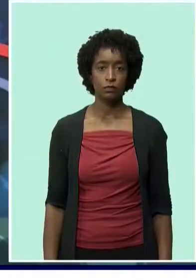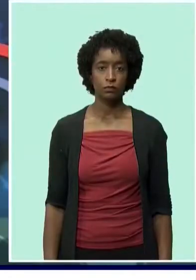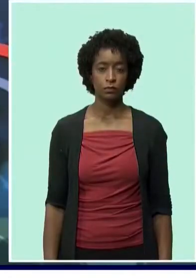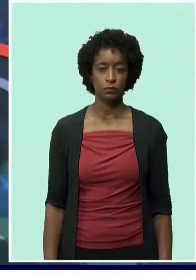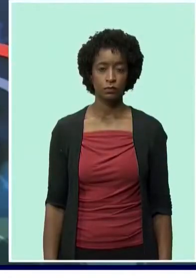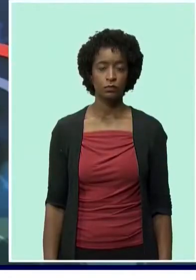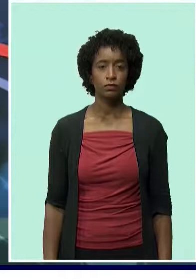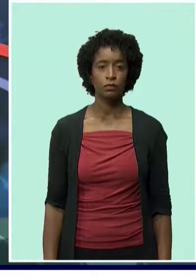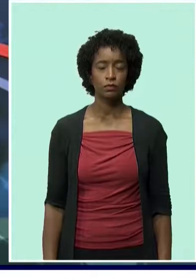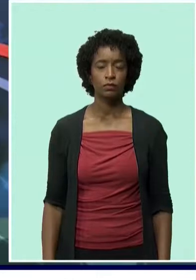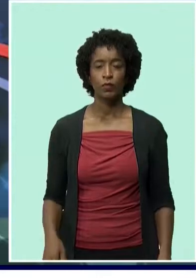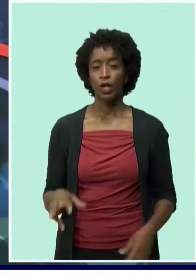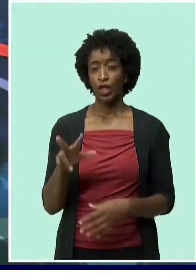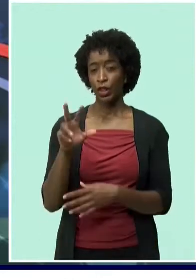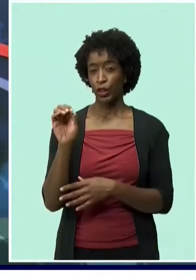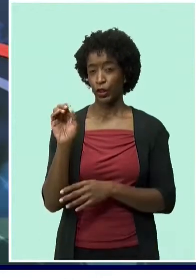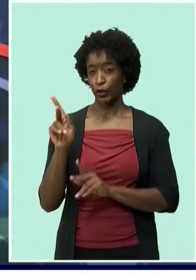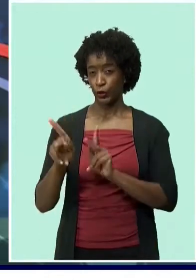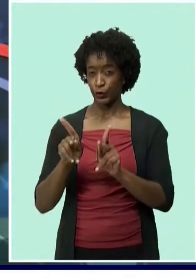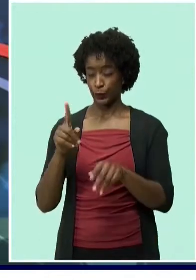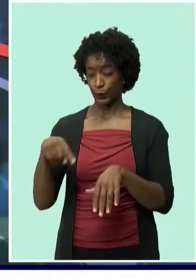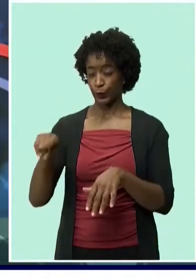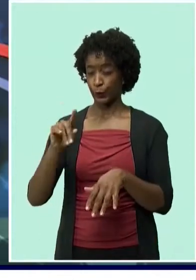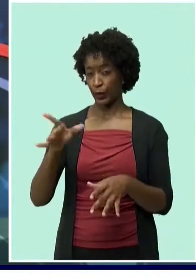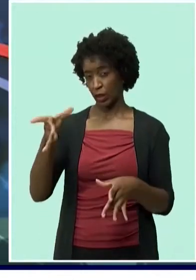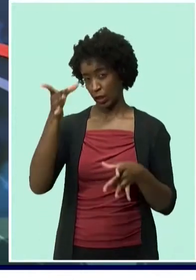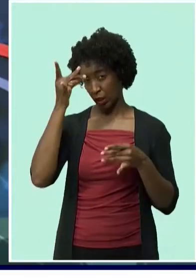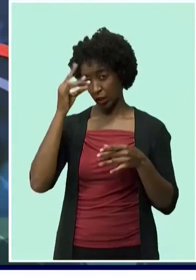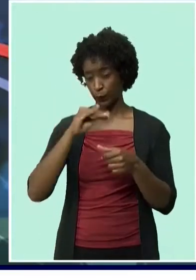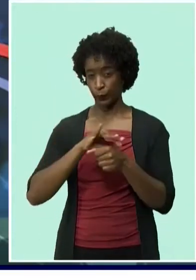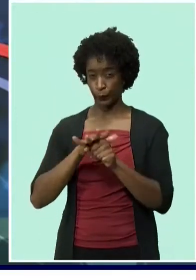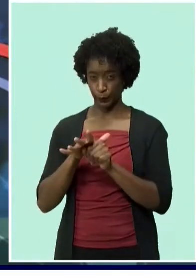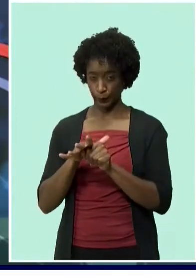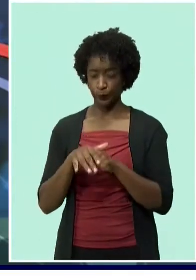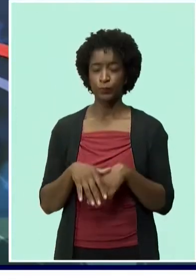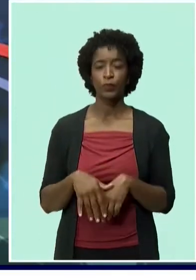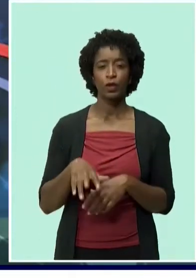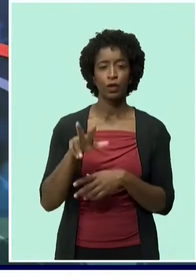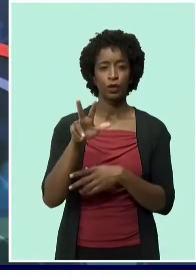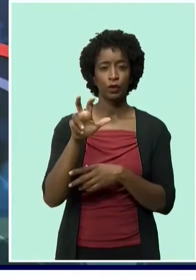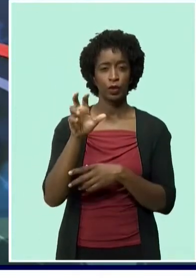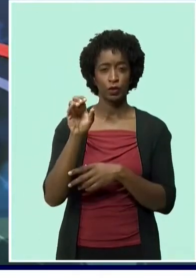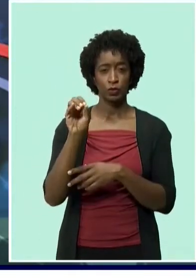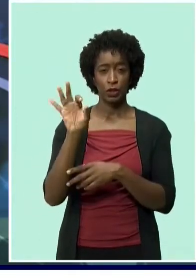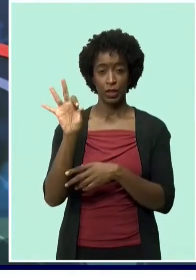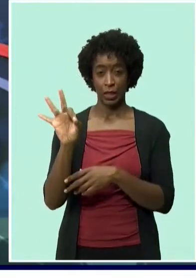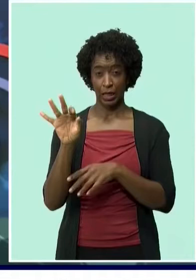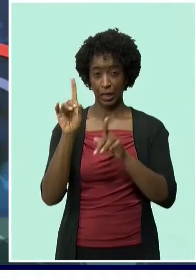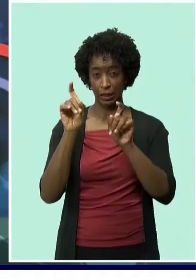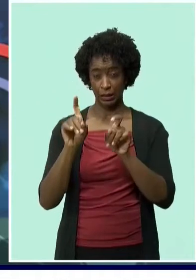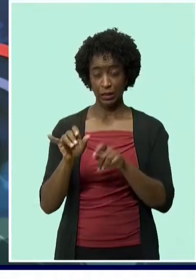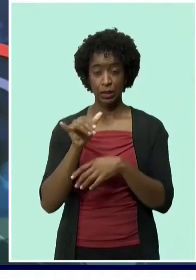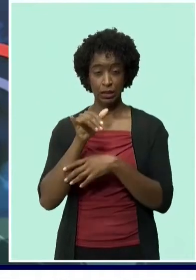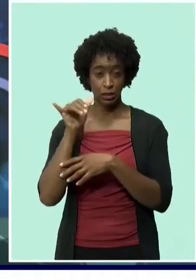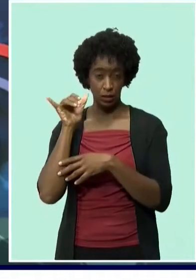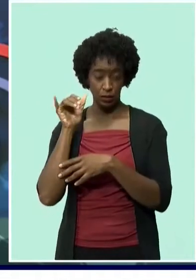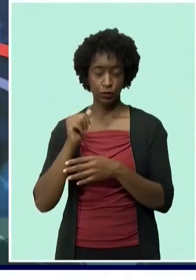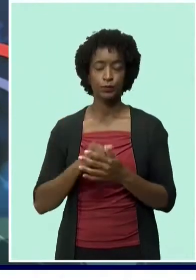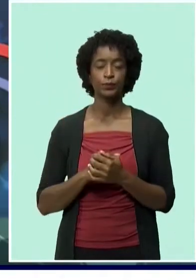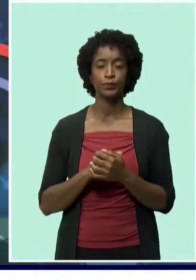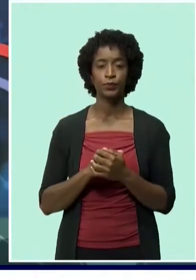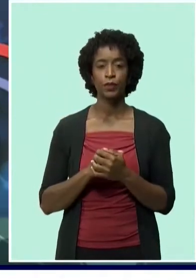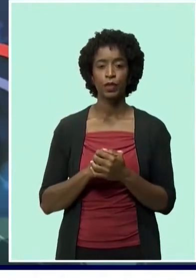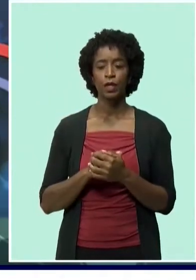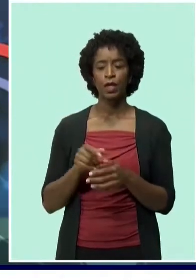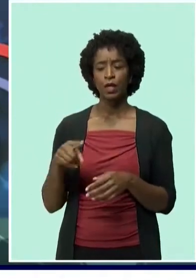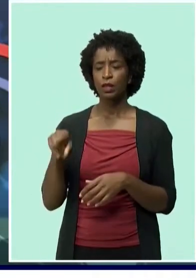30 new COVID-19 cases were recorded yesterday from the 309 tests conducted. Of the positive cases, 3 people